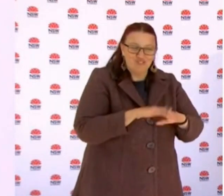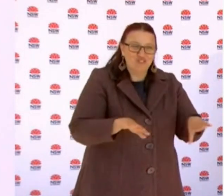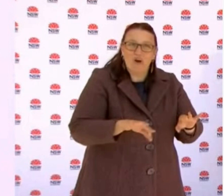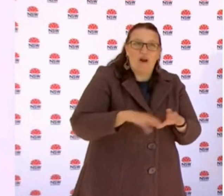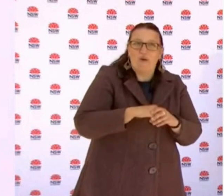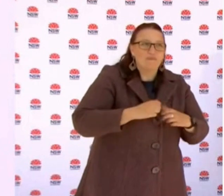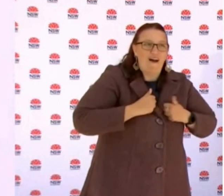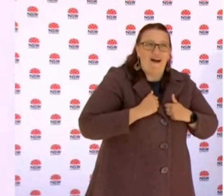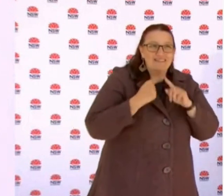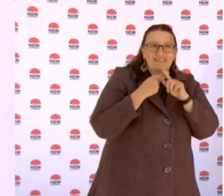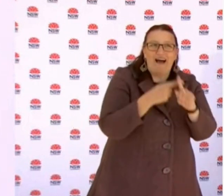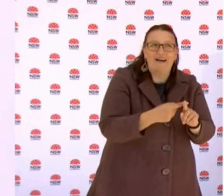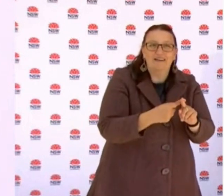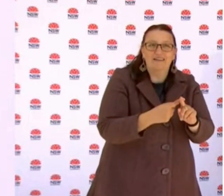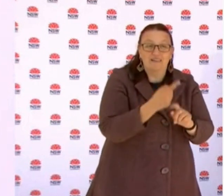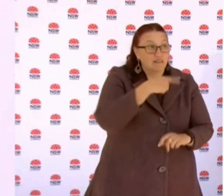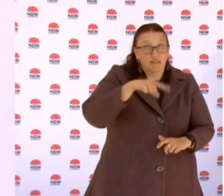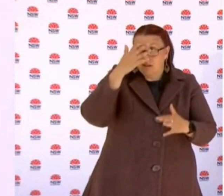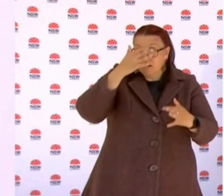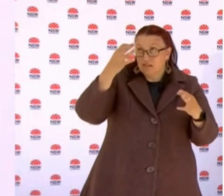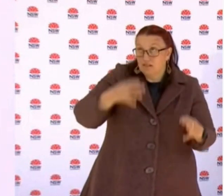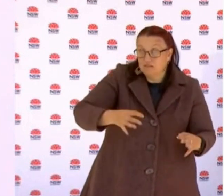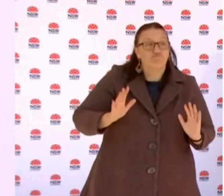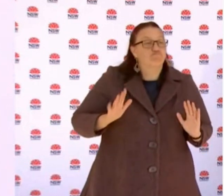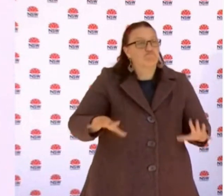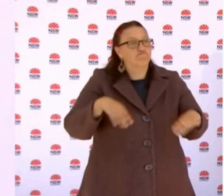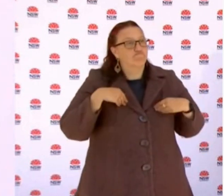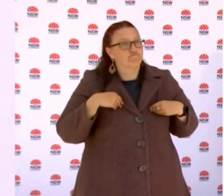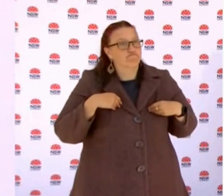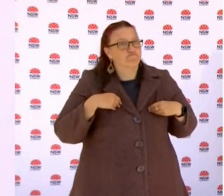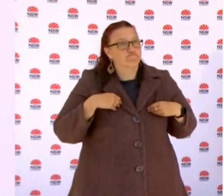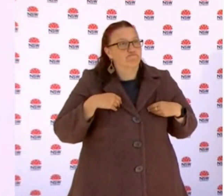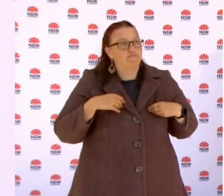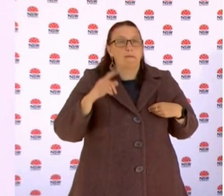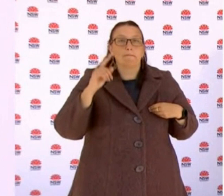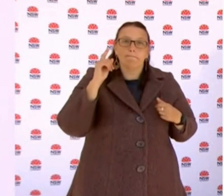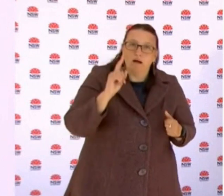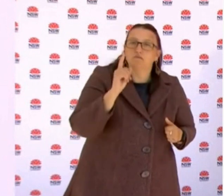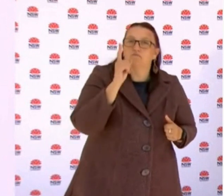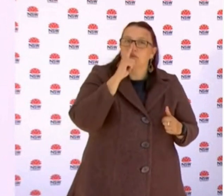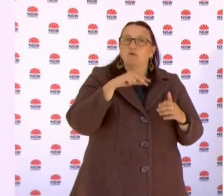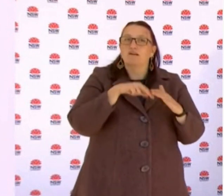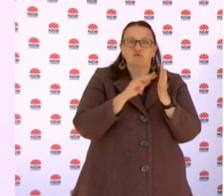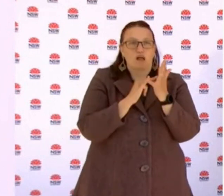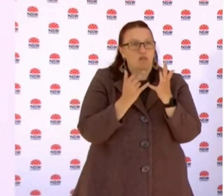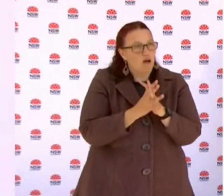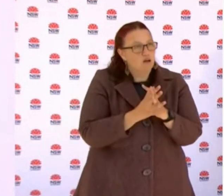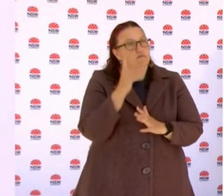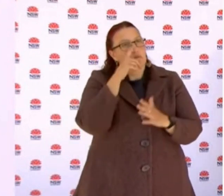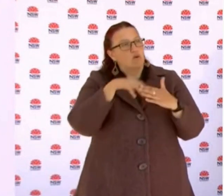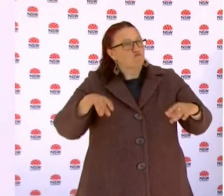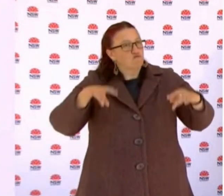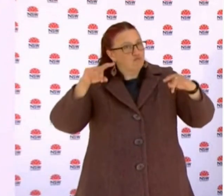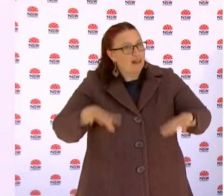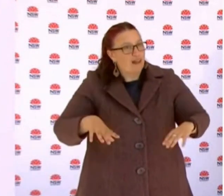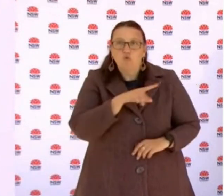So I'd be happy with whatever target the experts decide. But I think what is important is for the people of our state and our nation to have a sense of